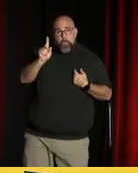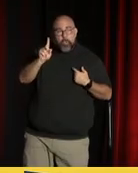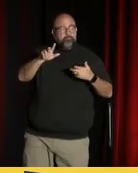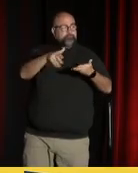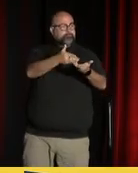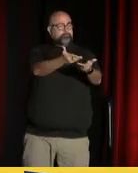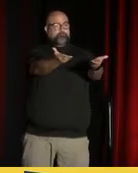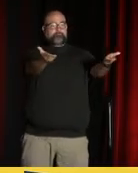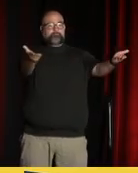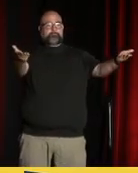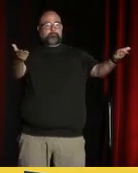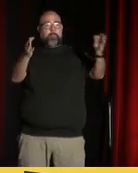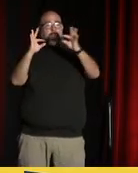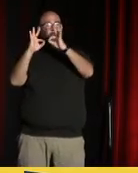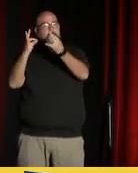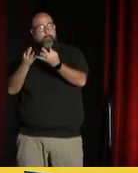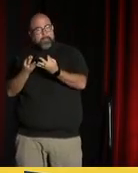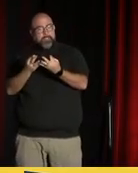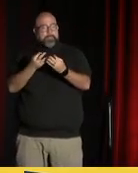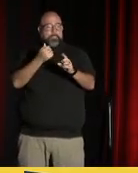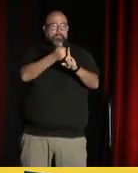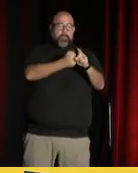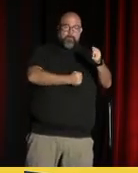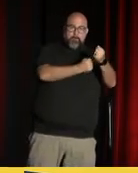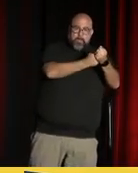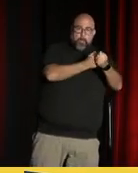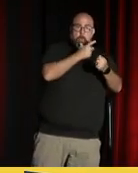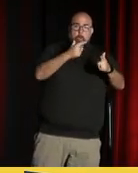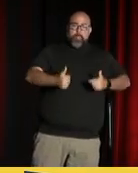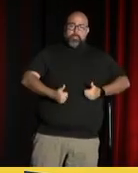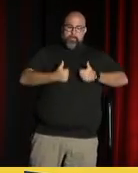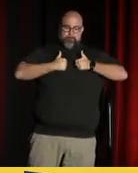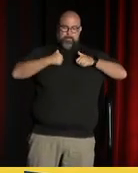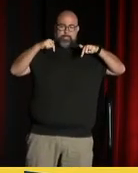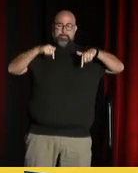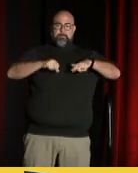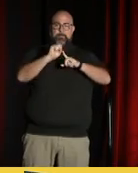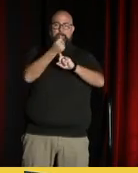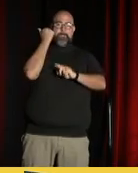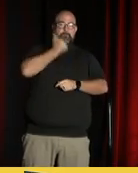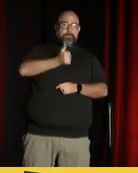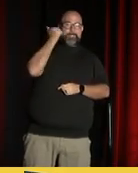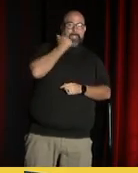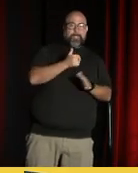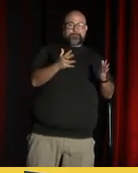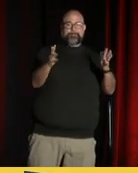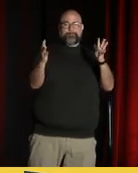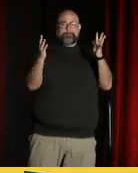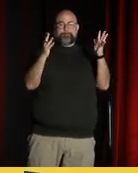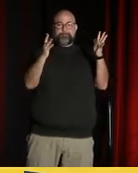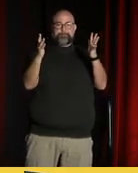all of you, the families and the self-advocates who live this every single day.